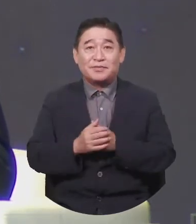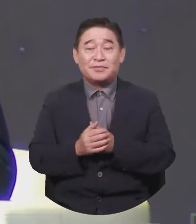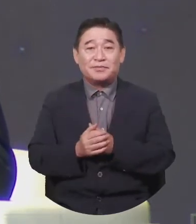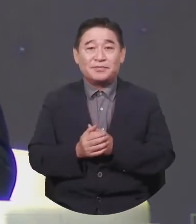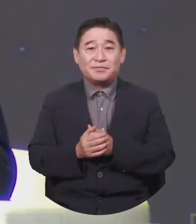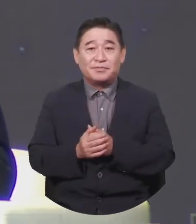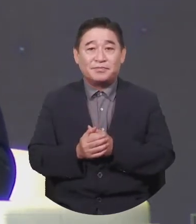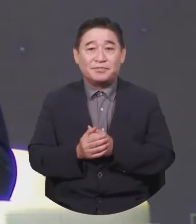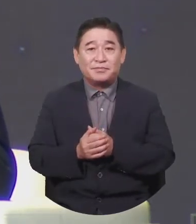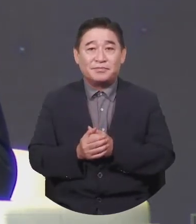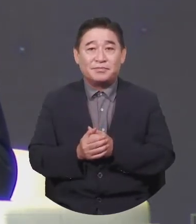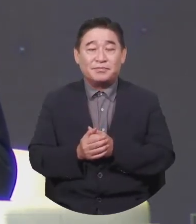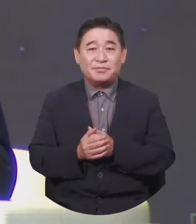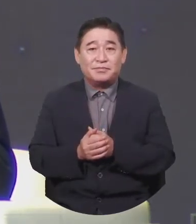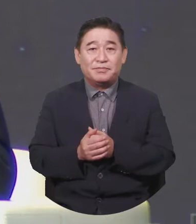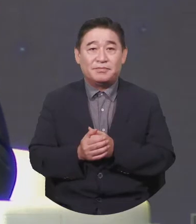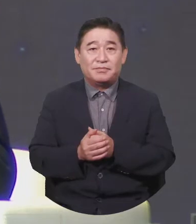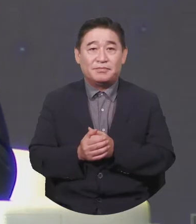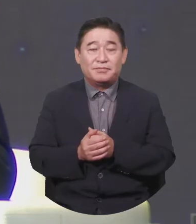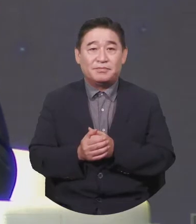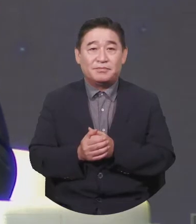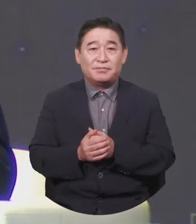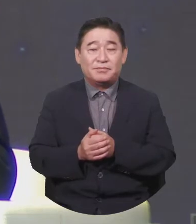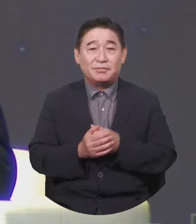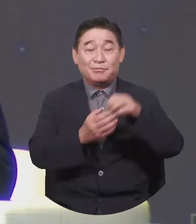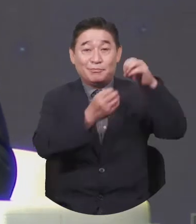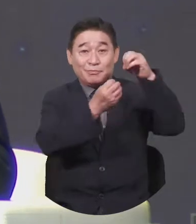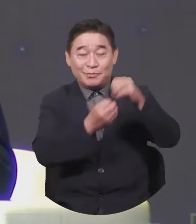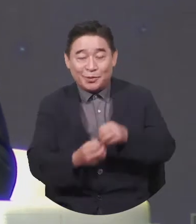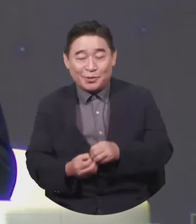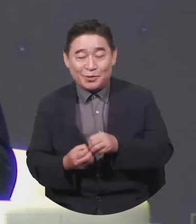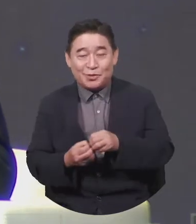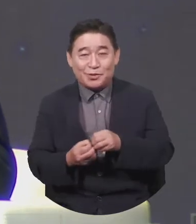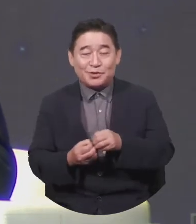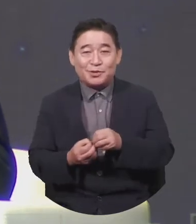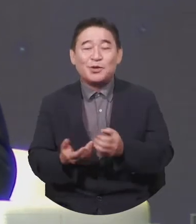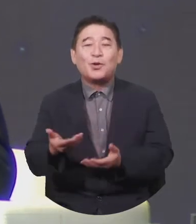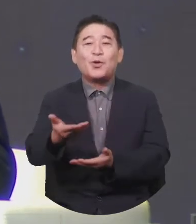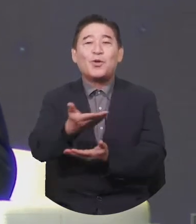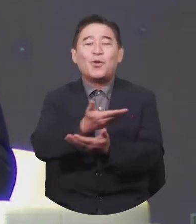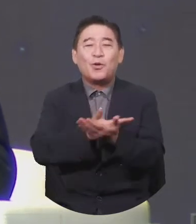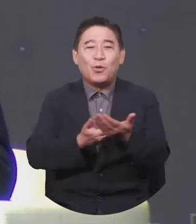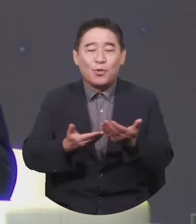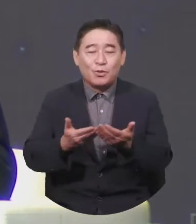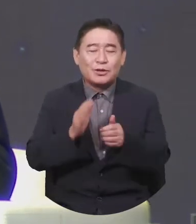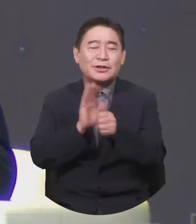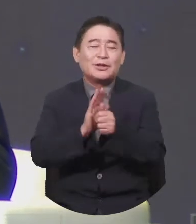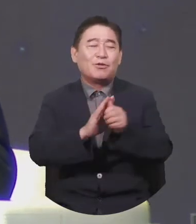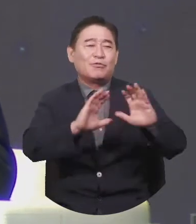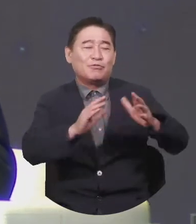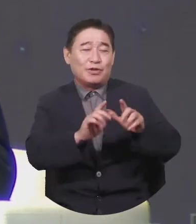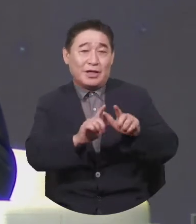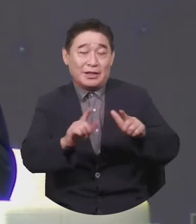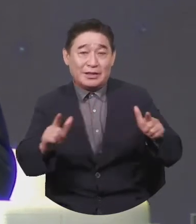with both traditional donors, triangular cooperation, and other new donors, South-South cooperation.